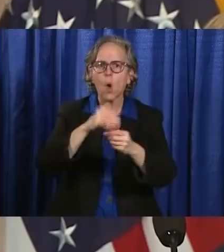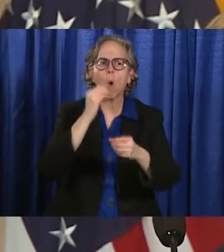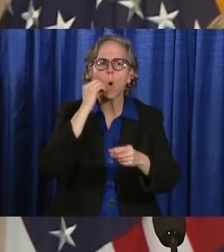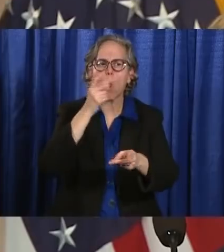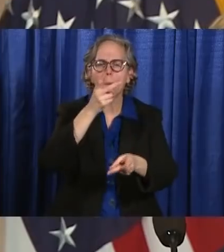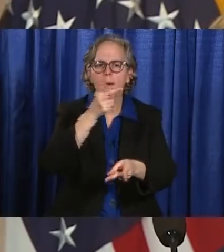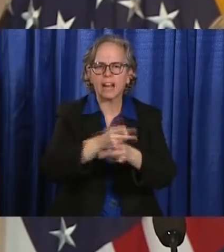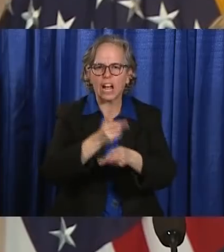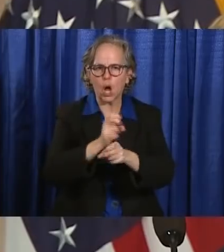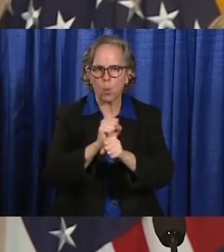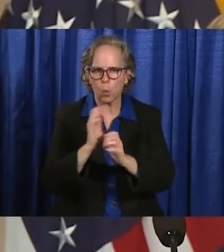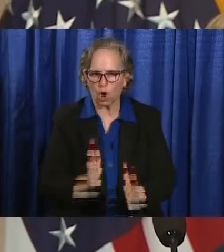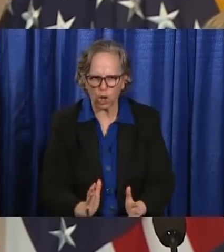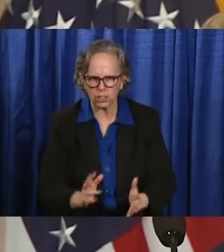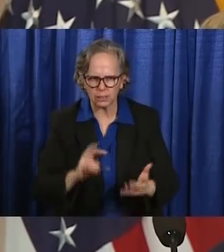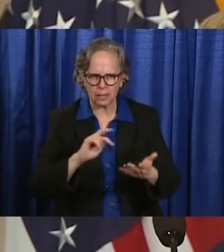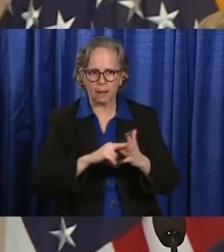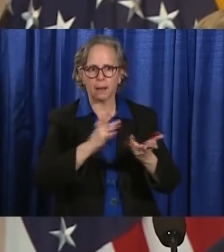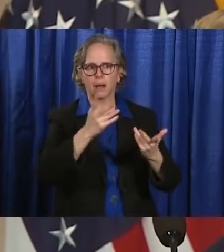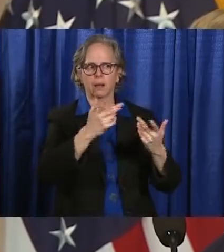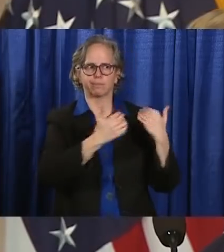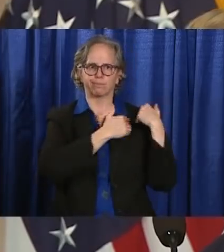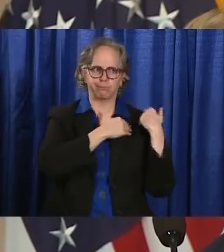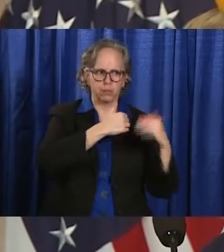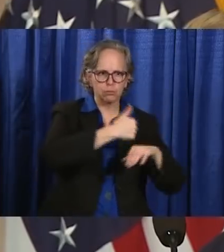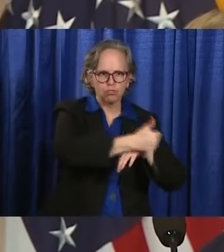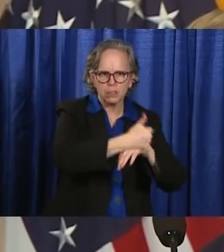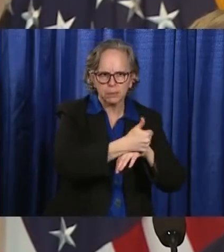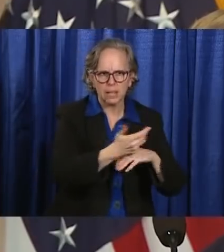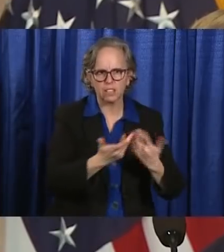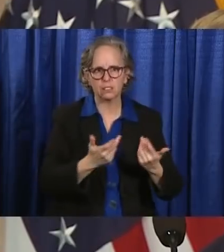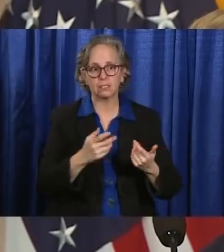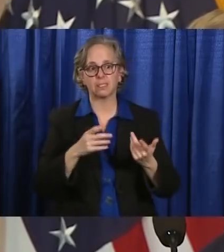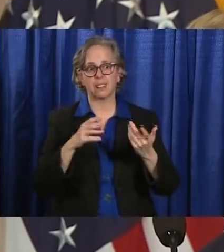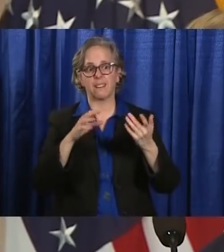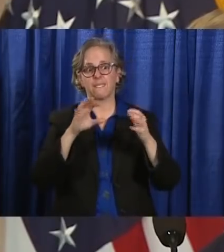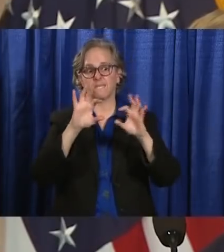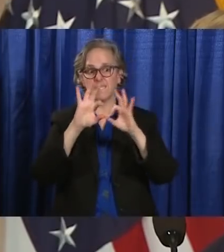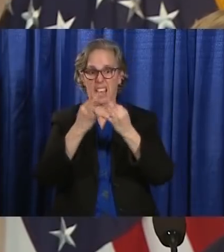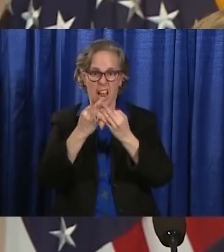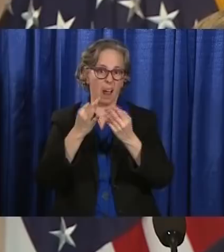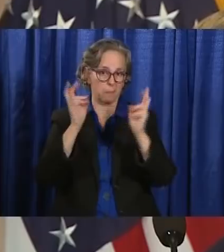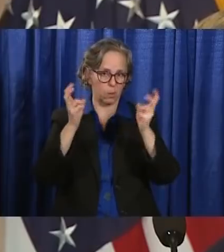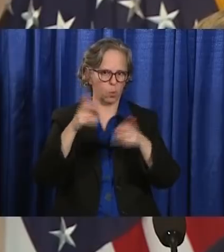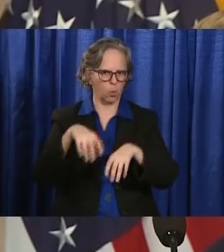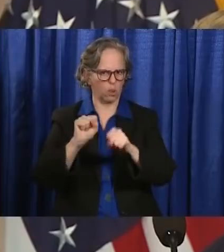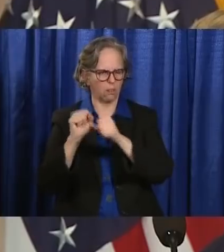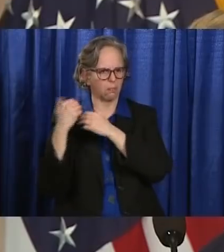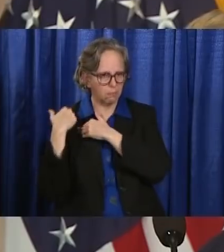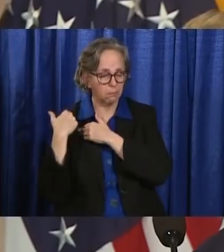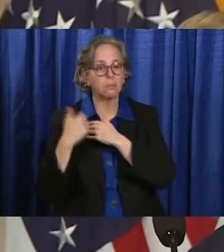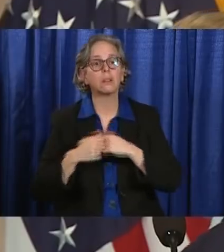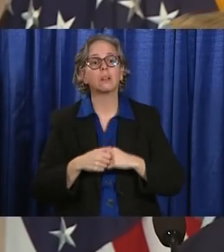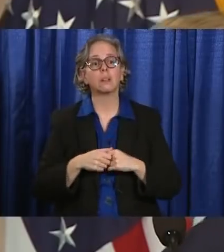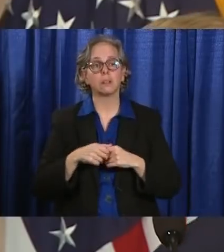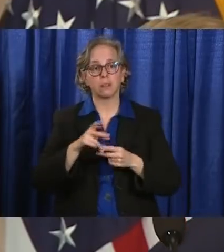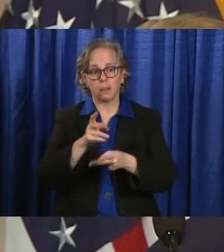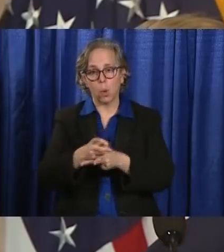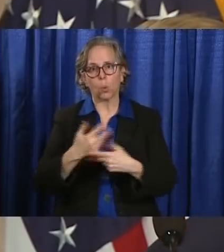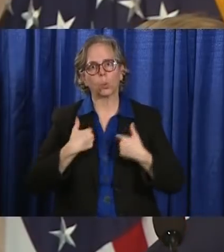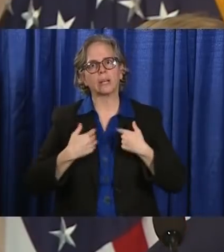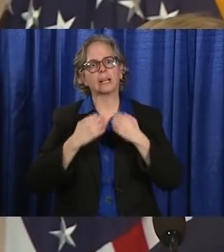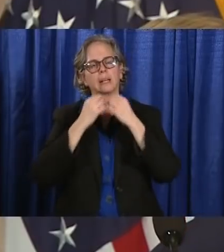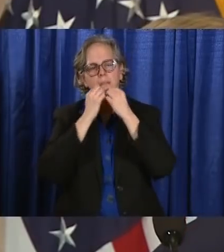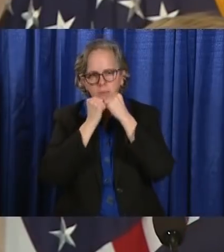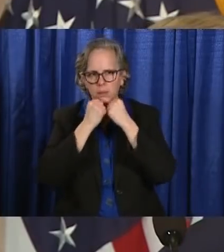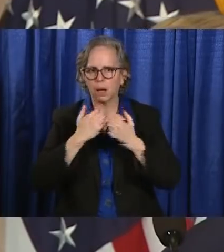transportation workers, and yet again, our family caregivers. I want to extend our understanding and our grateful appreciation to you for